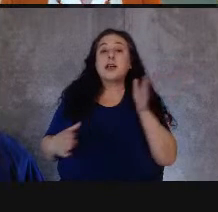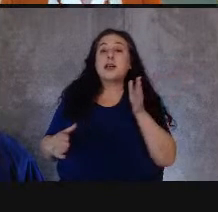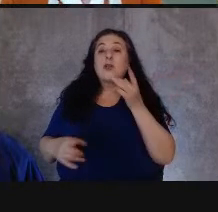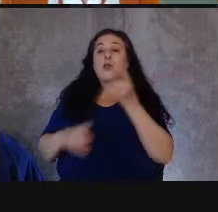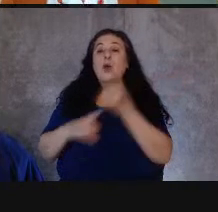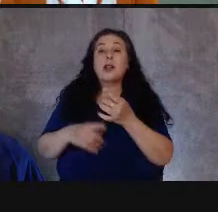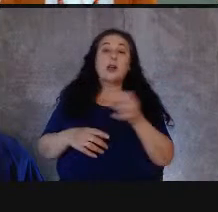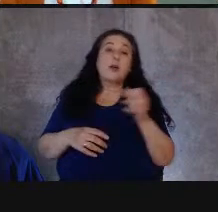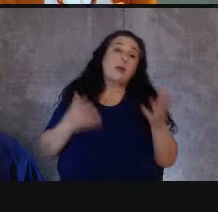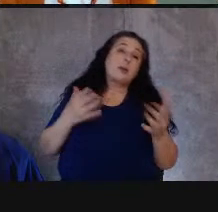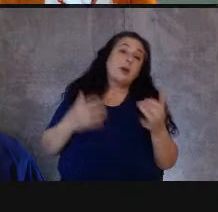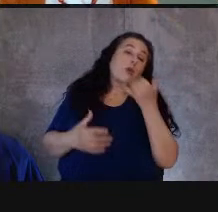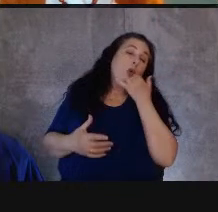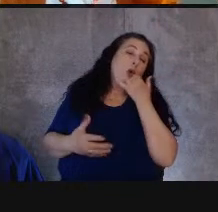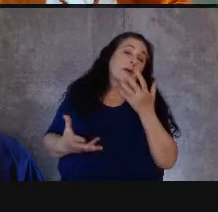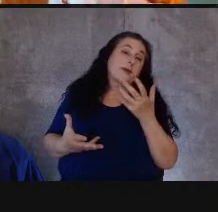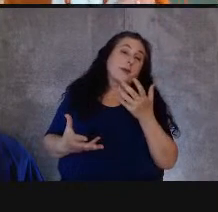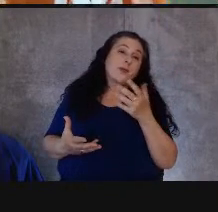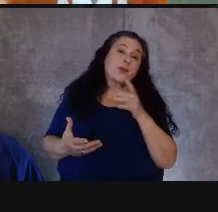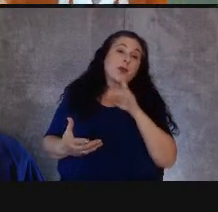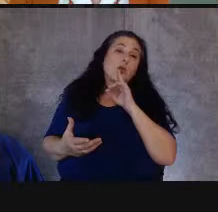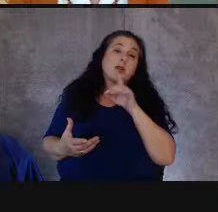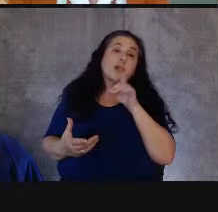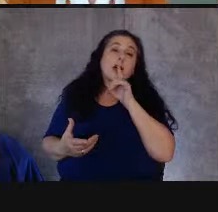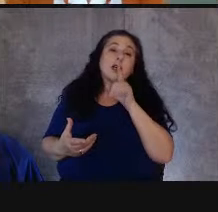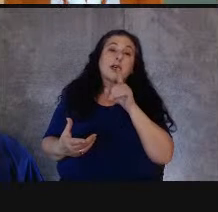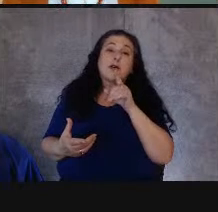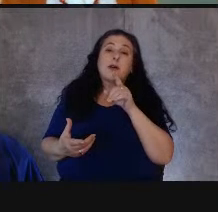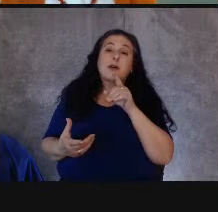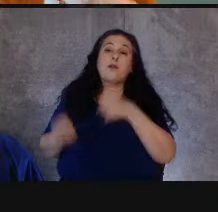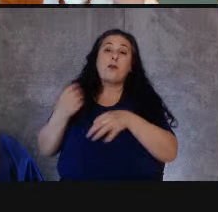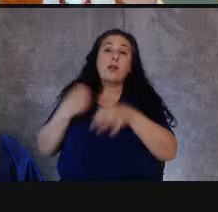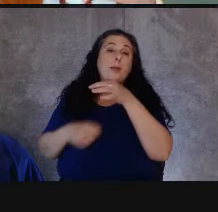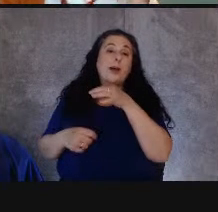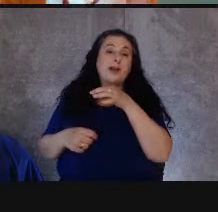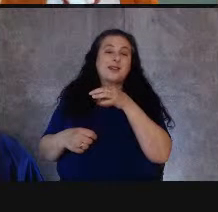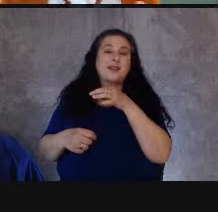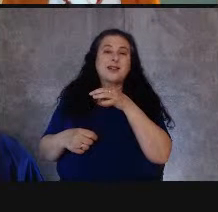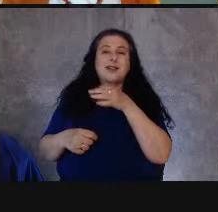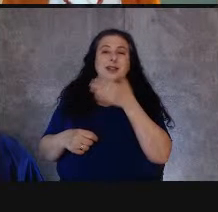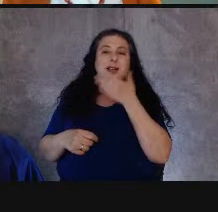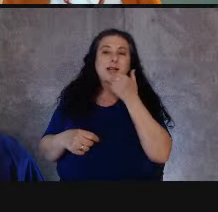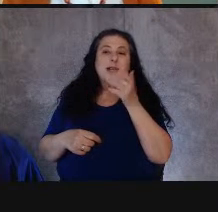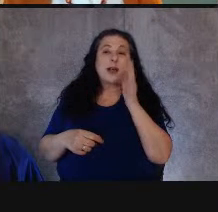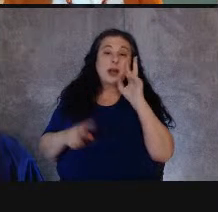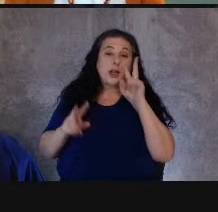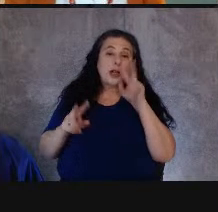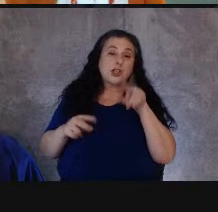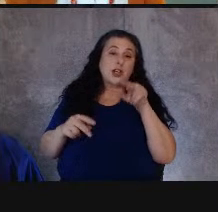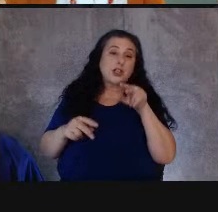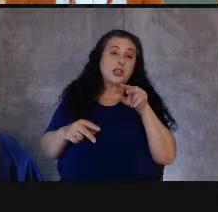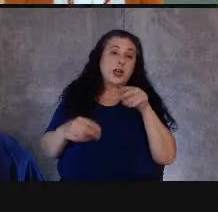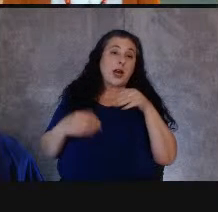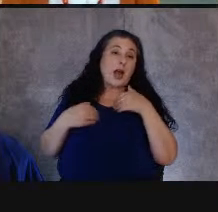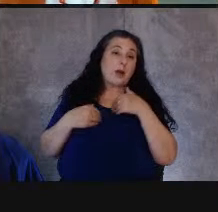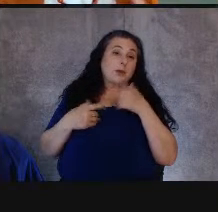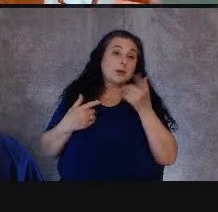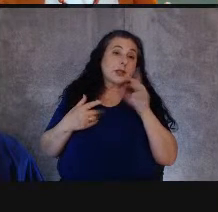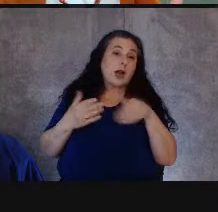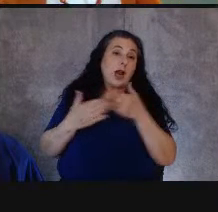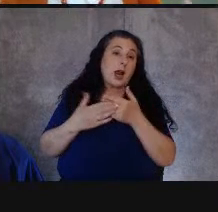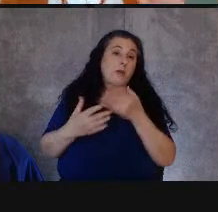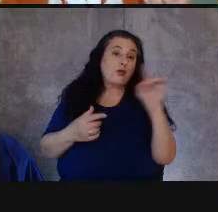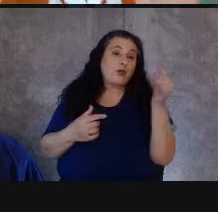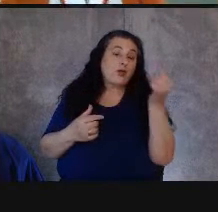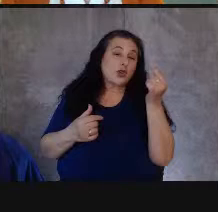rightly or wrongly, what was actually to kind of flip that around, because judging livestock came first, right? That